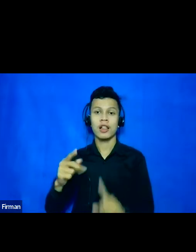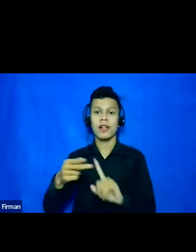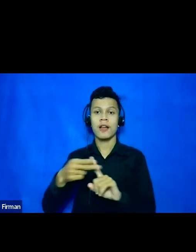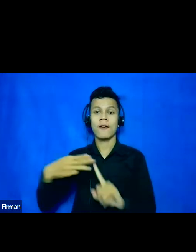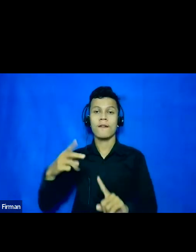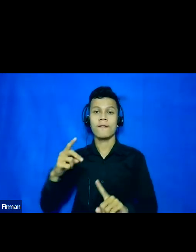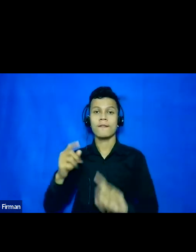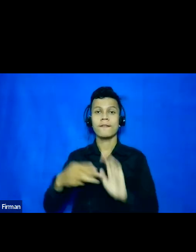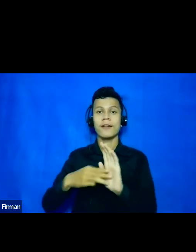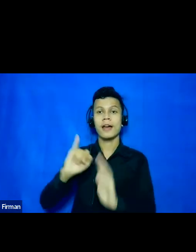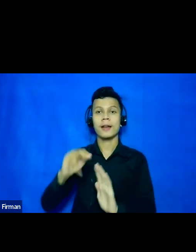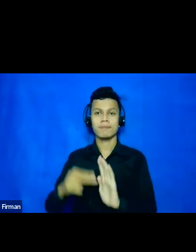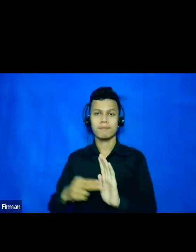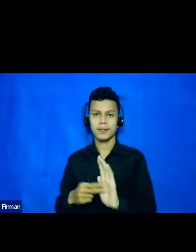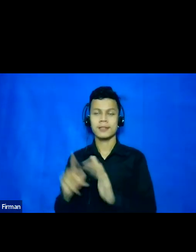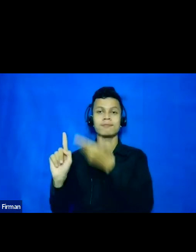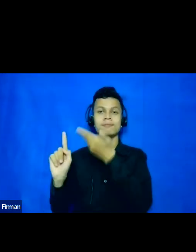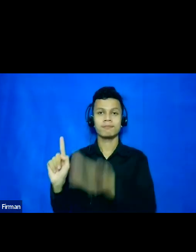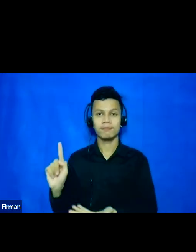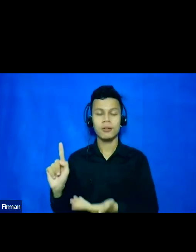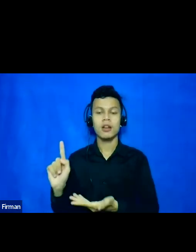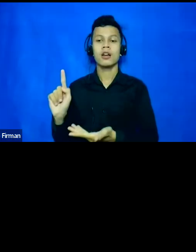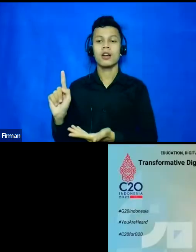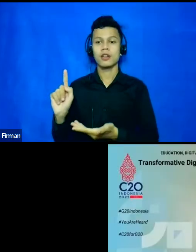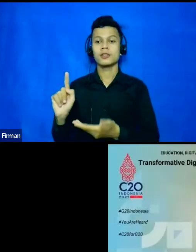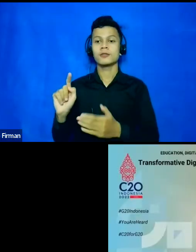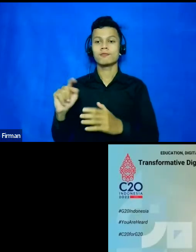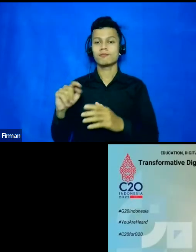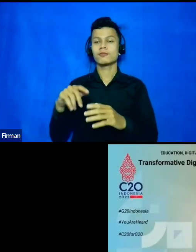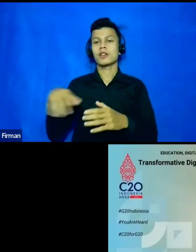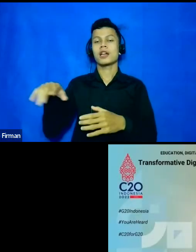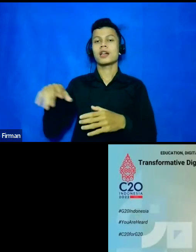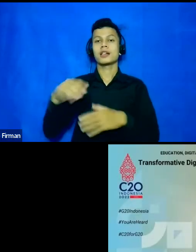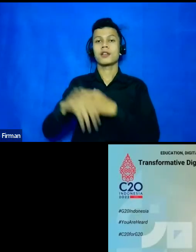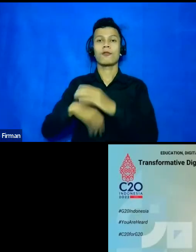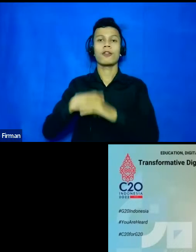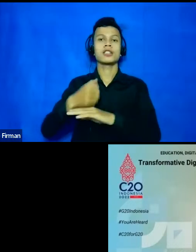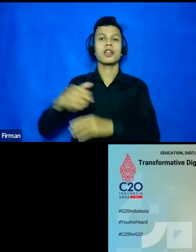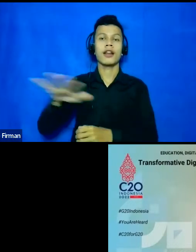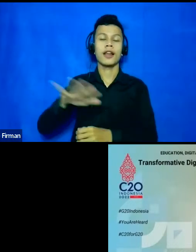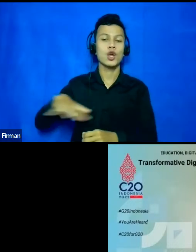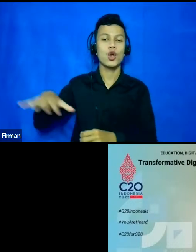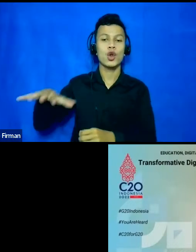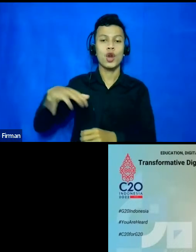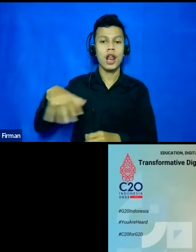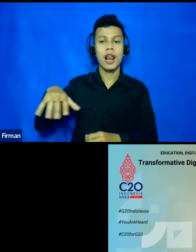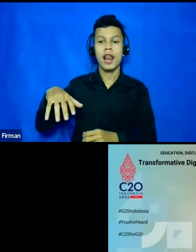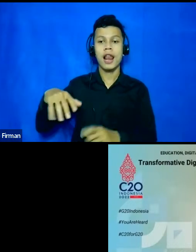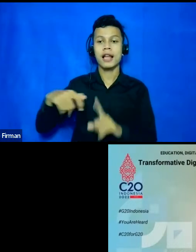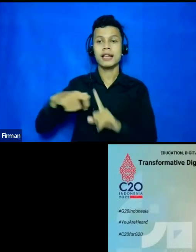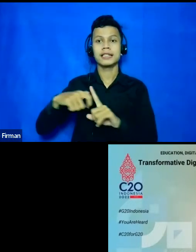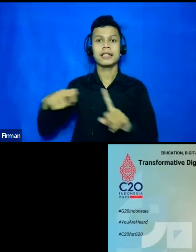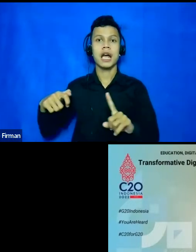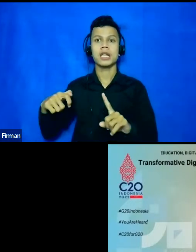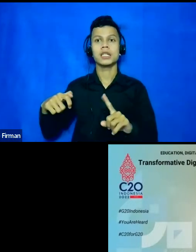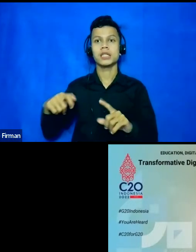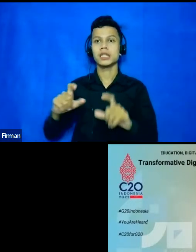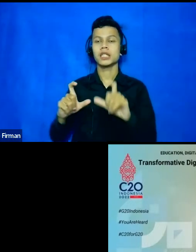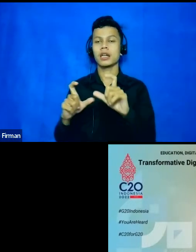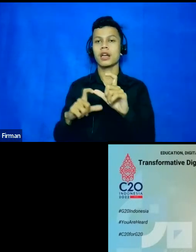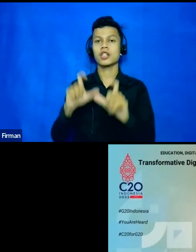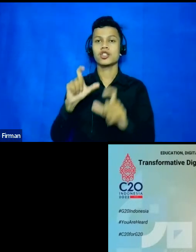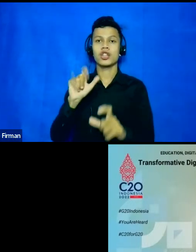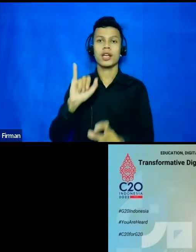Regional Advisor for Education in Emergencies at Save the Children's Asia and a part